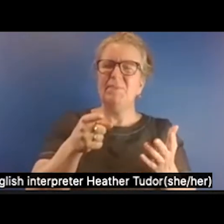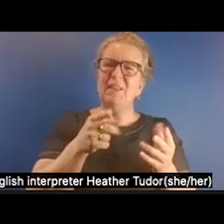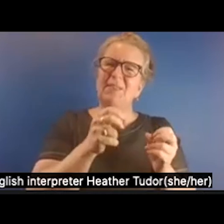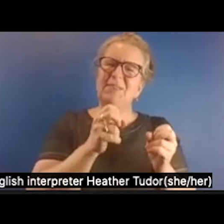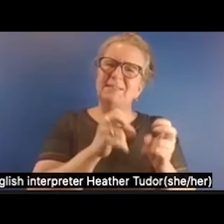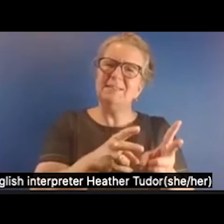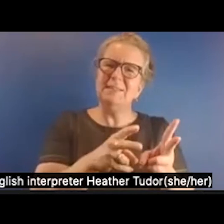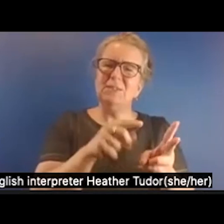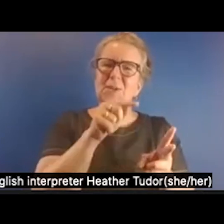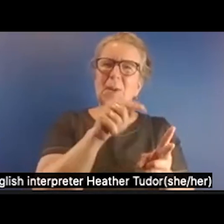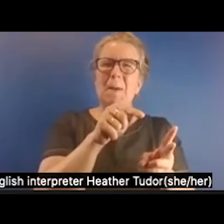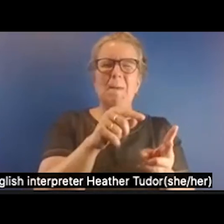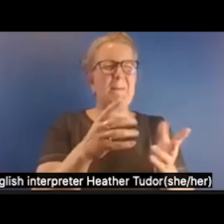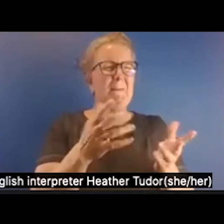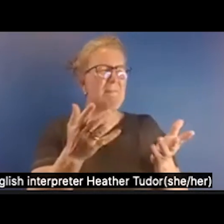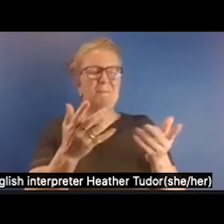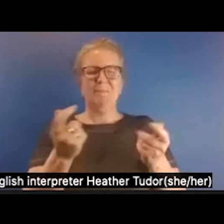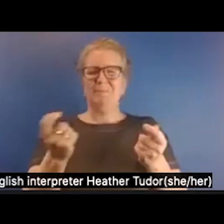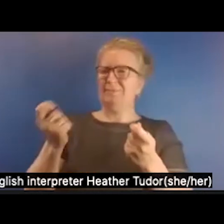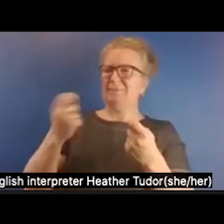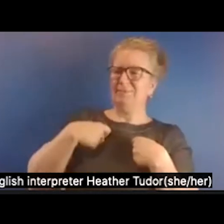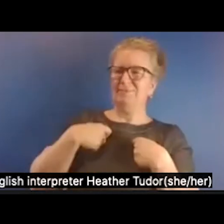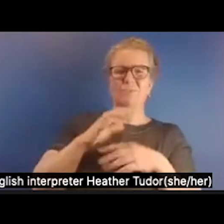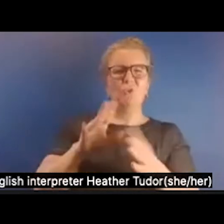it feels so unnatural and feels